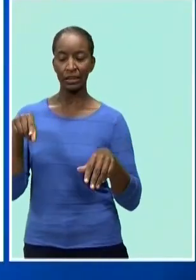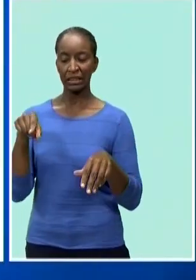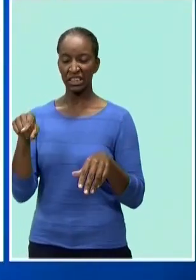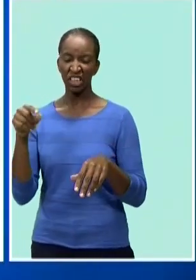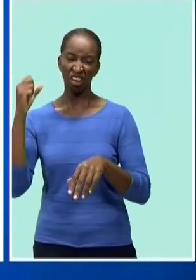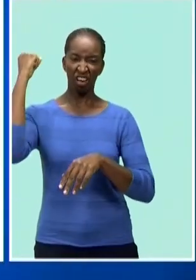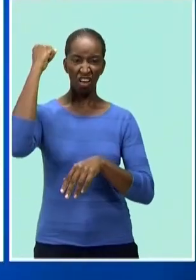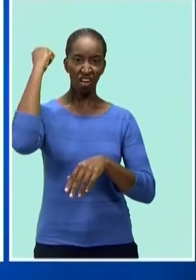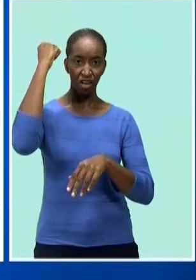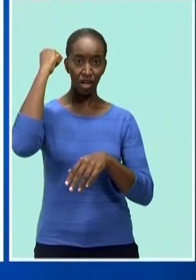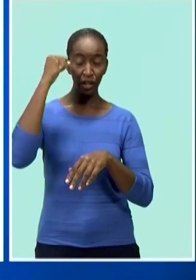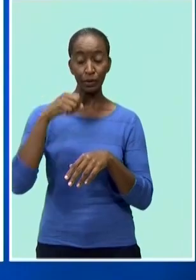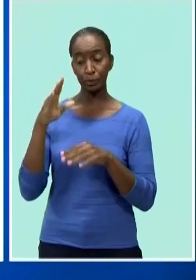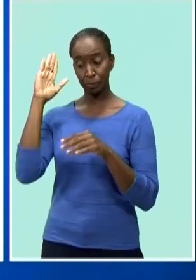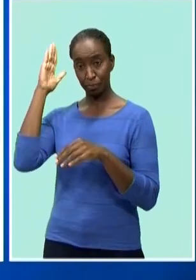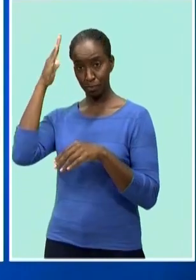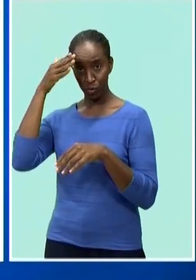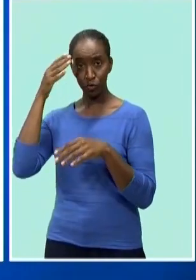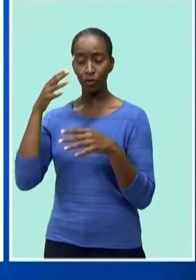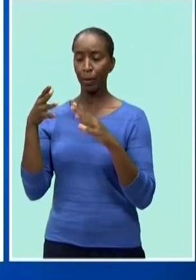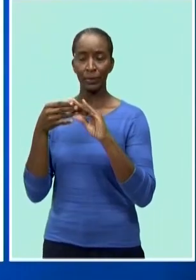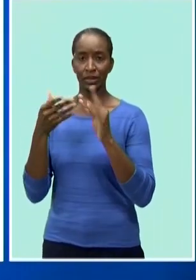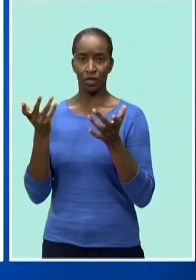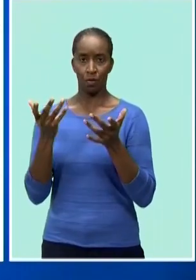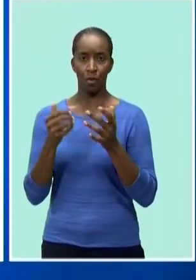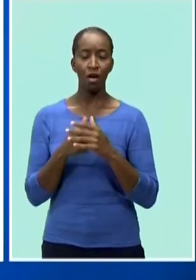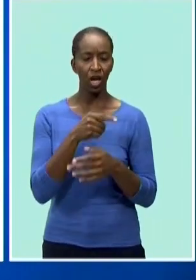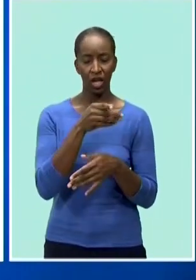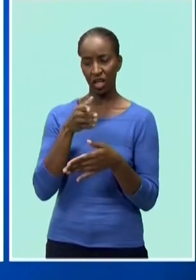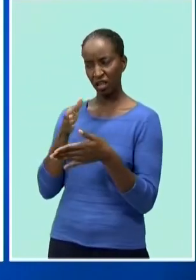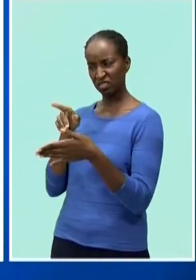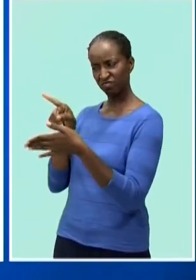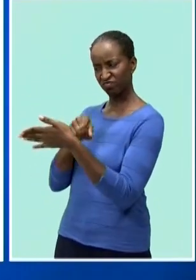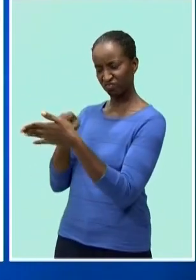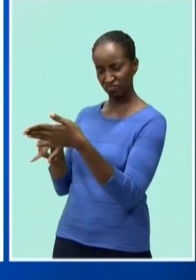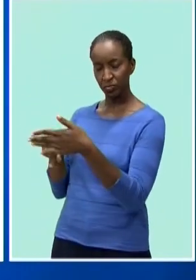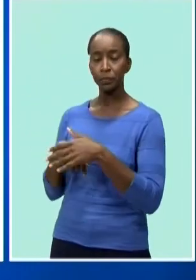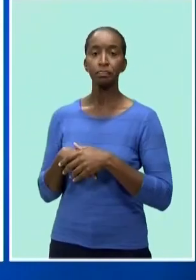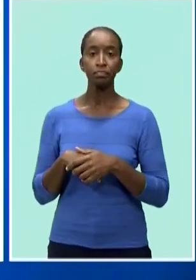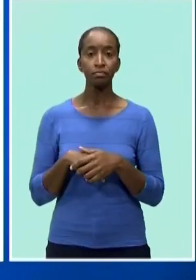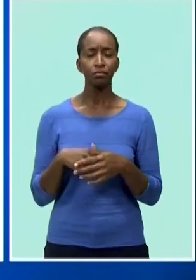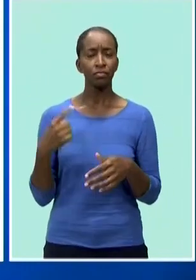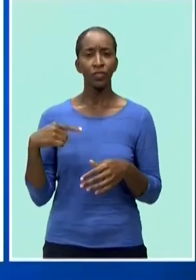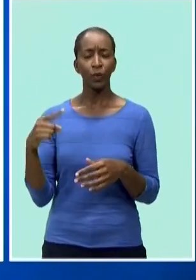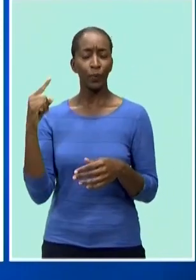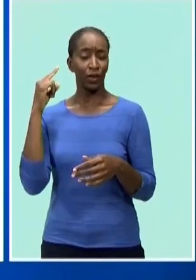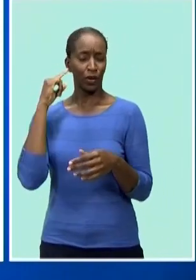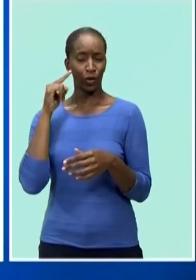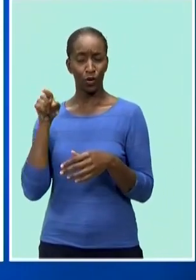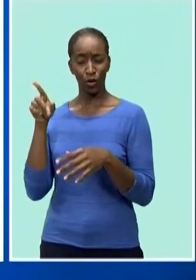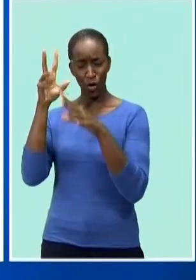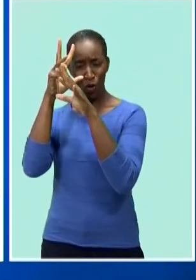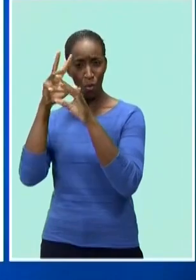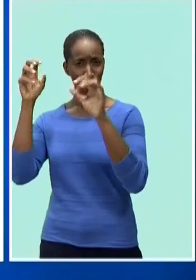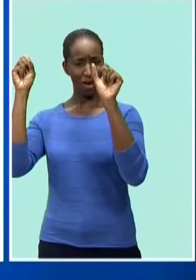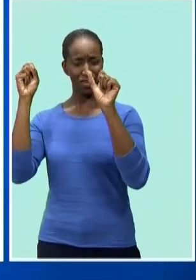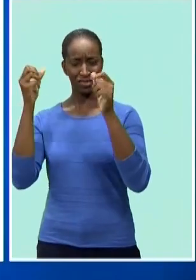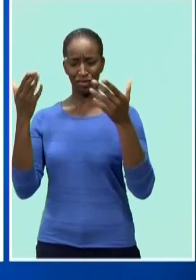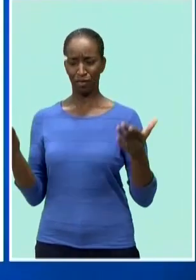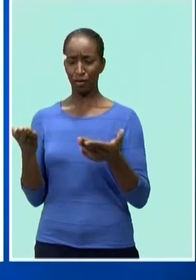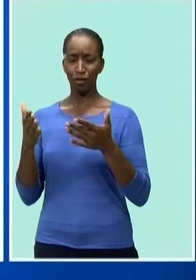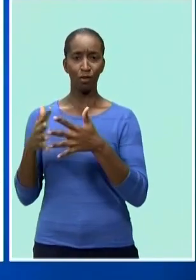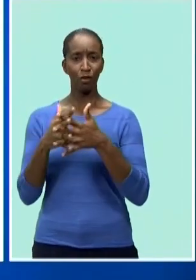the words of the President of the United States that stunned the world and shocked the conscience of this nation. He said there were,